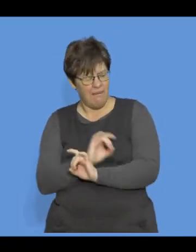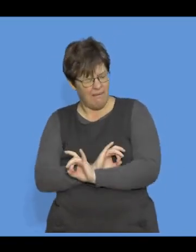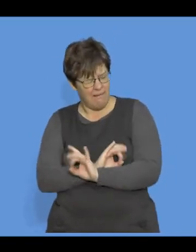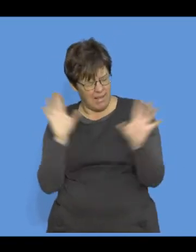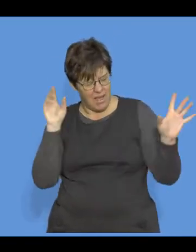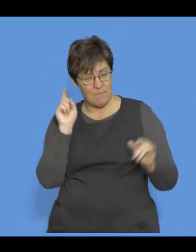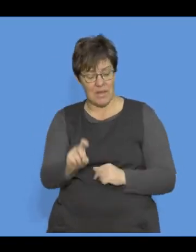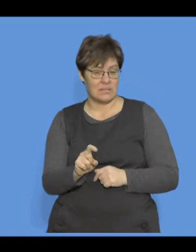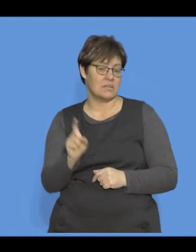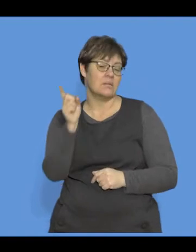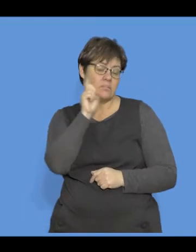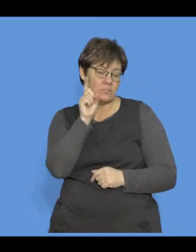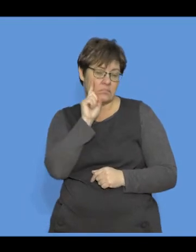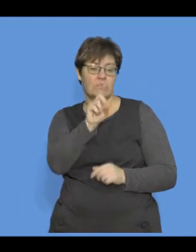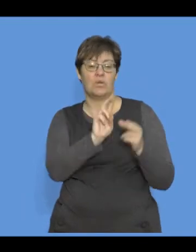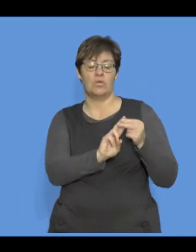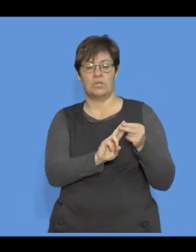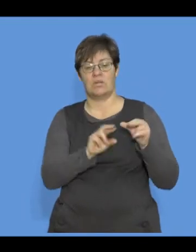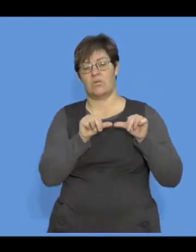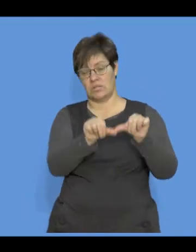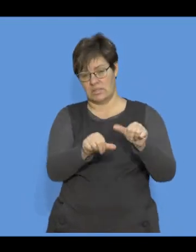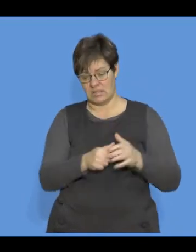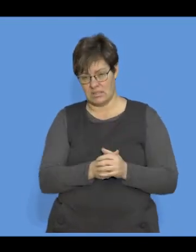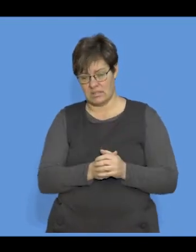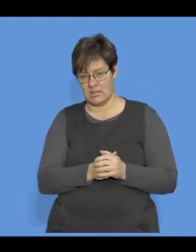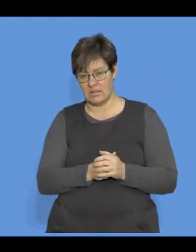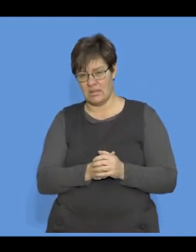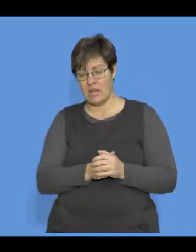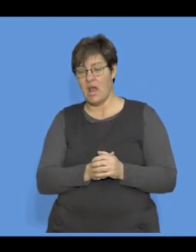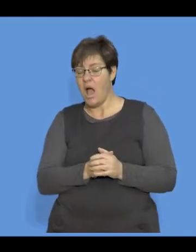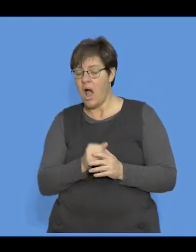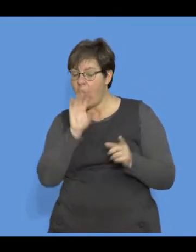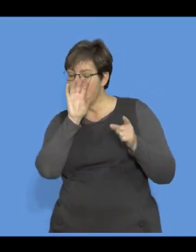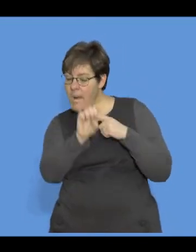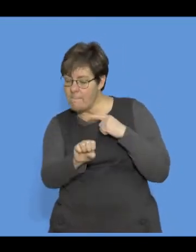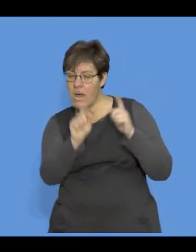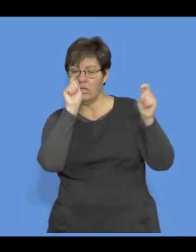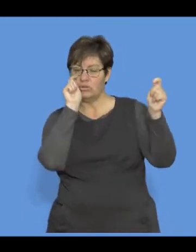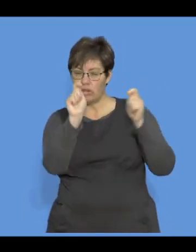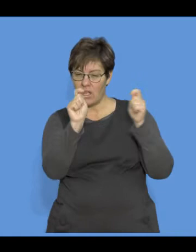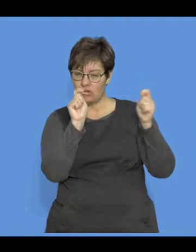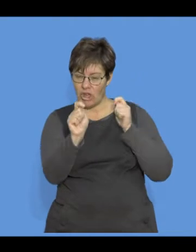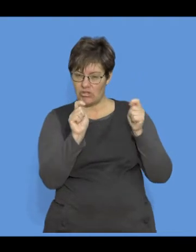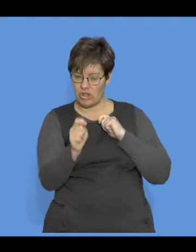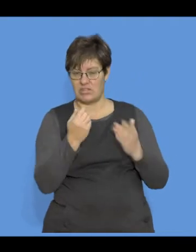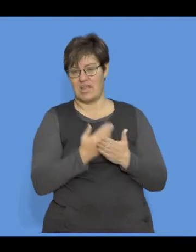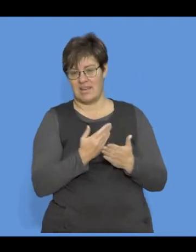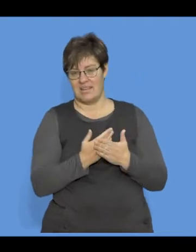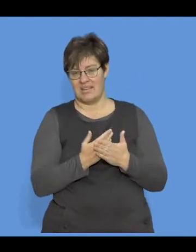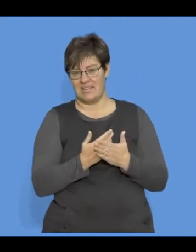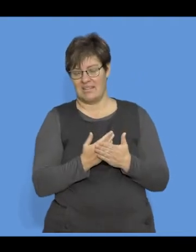check the units of constant and recognize we can change things and check them in terms of, are